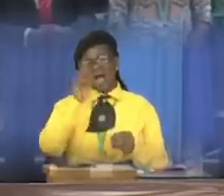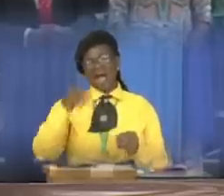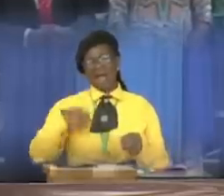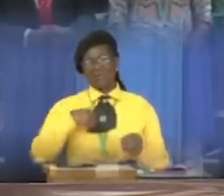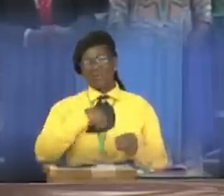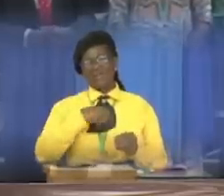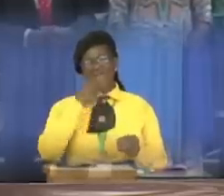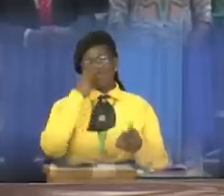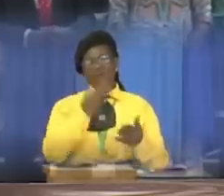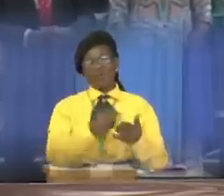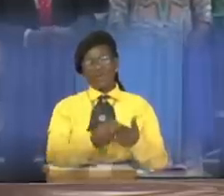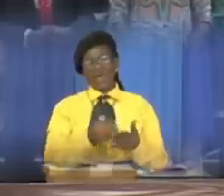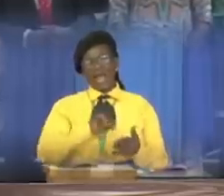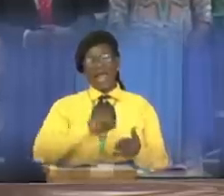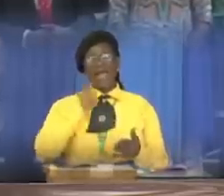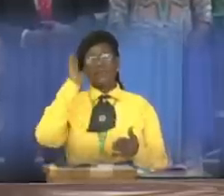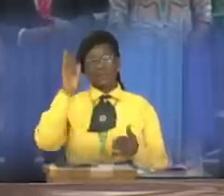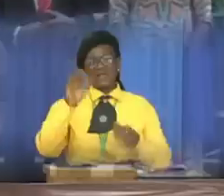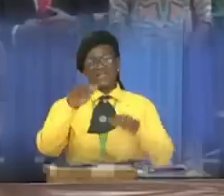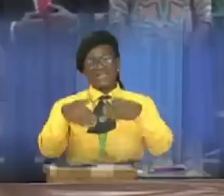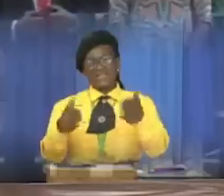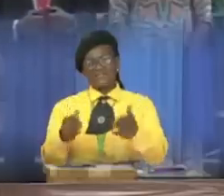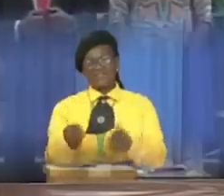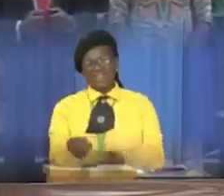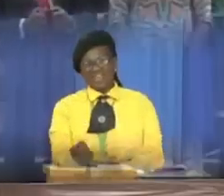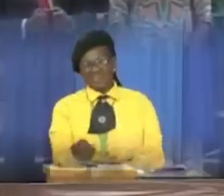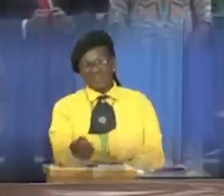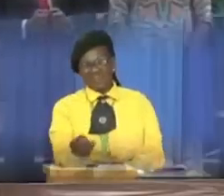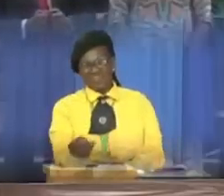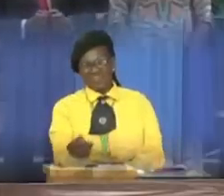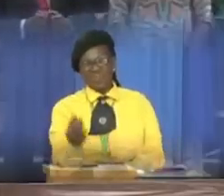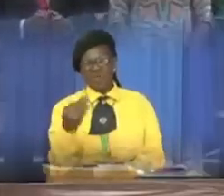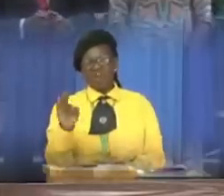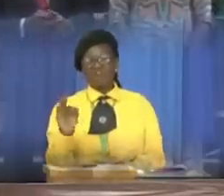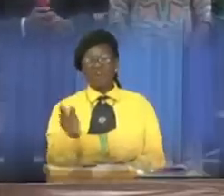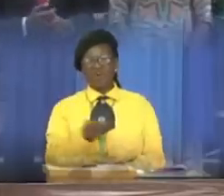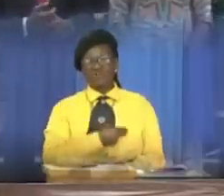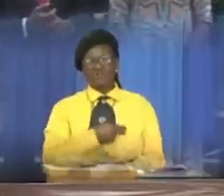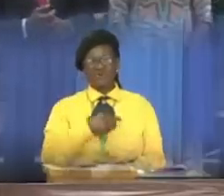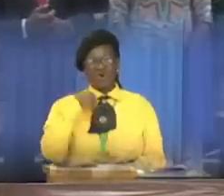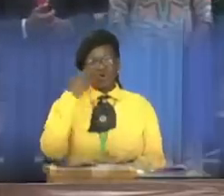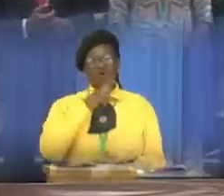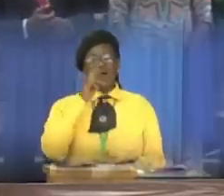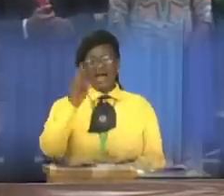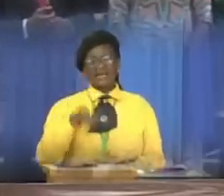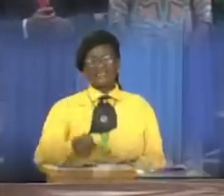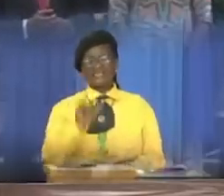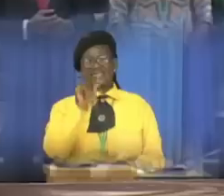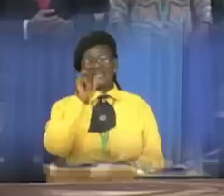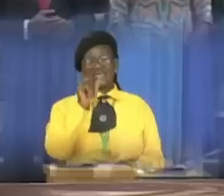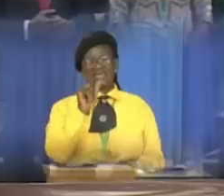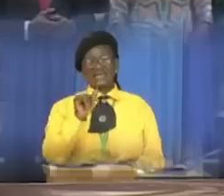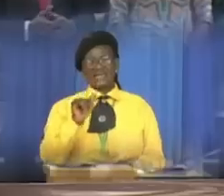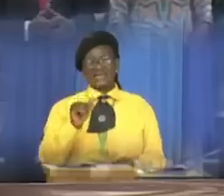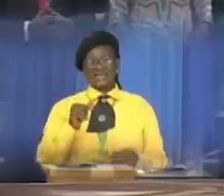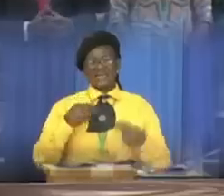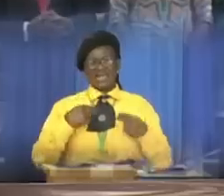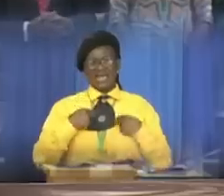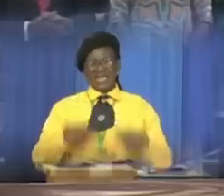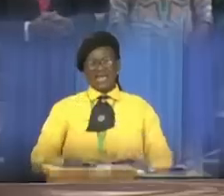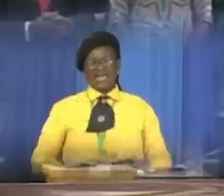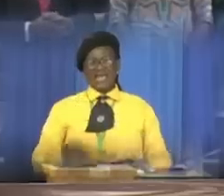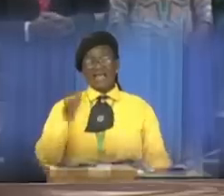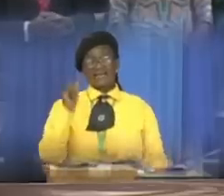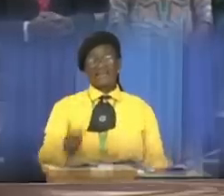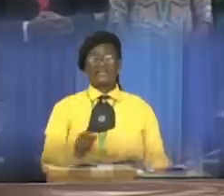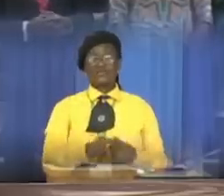I'm going to give the few of us who are still healthy to help those who might be sick.